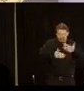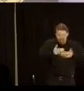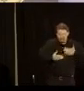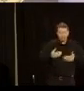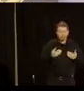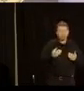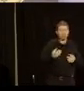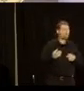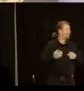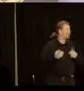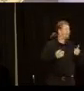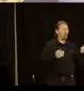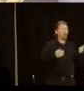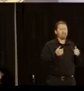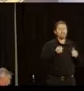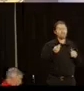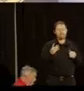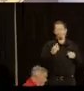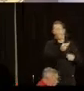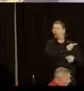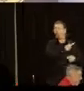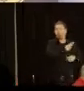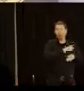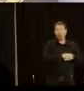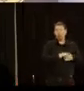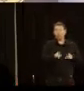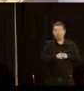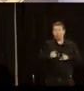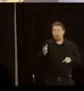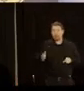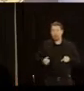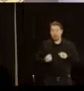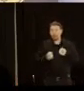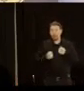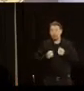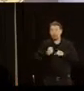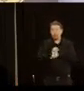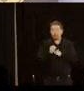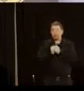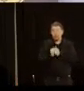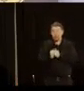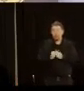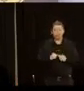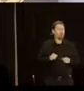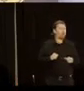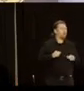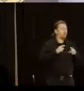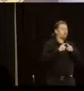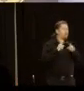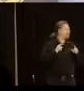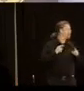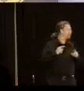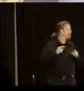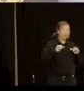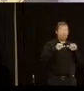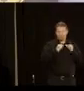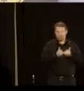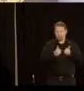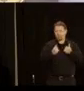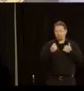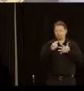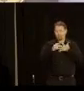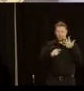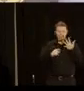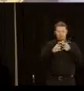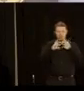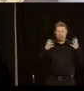yes, so he did point that out, always on the same side. But I do want to recognize the legislators and the agency heads that are in the audience.